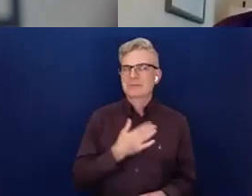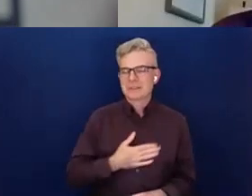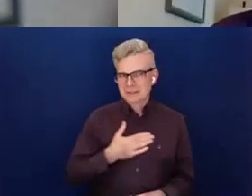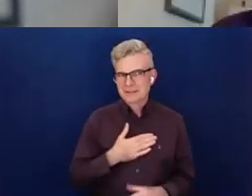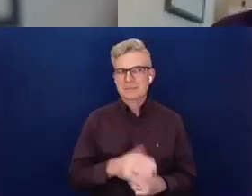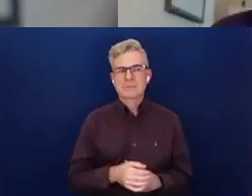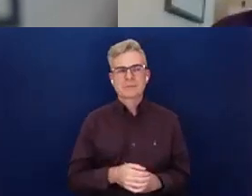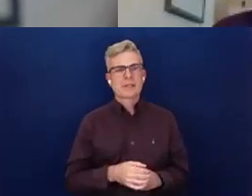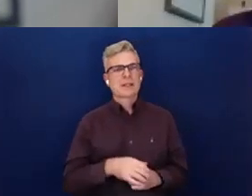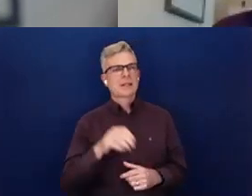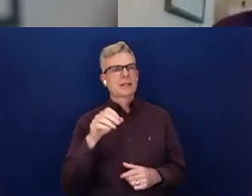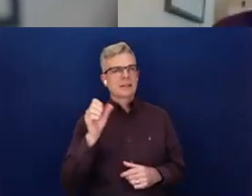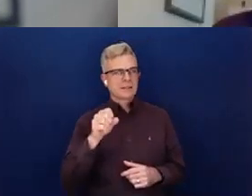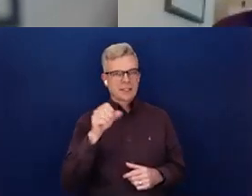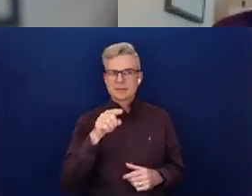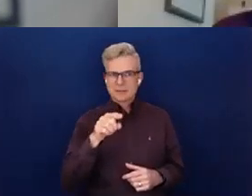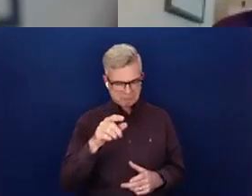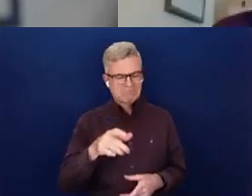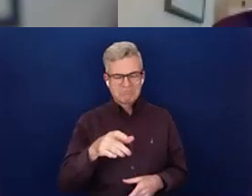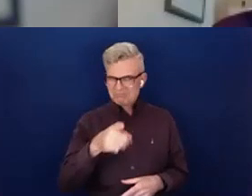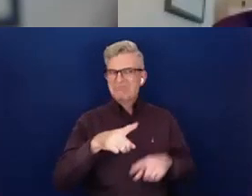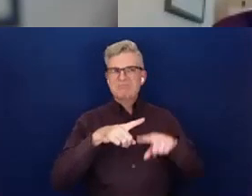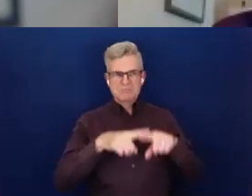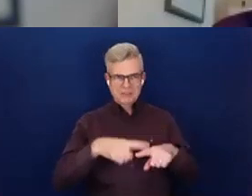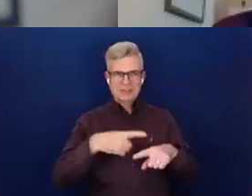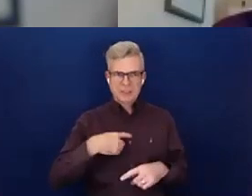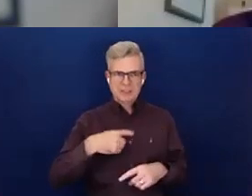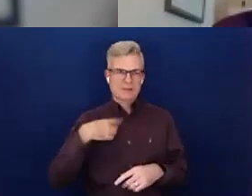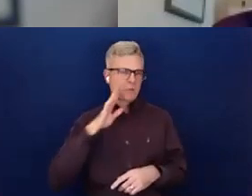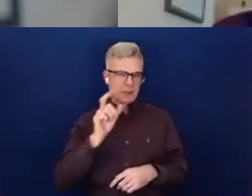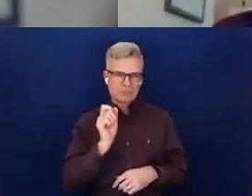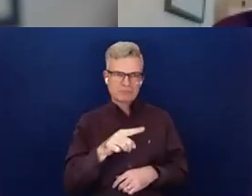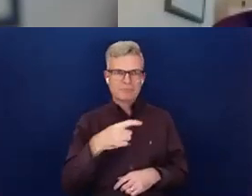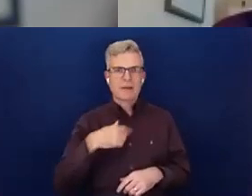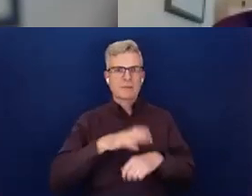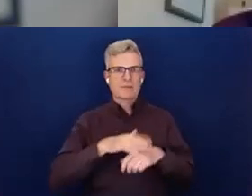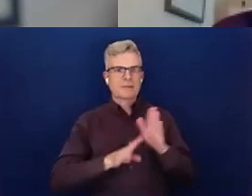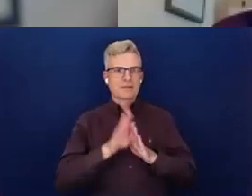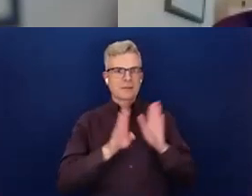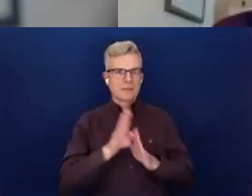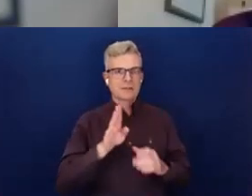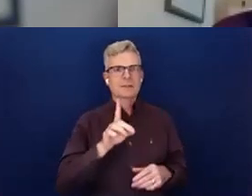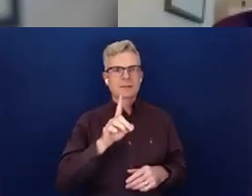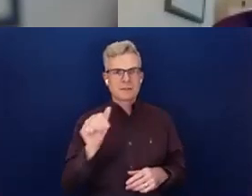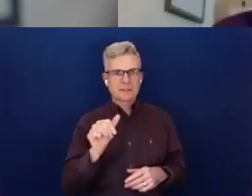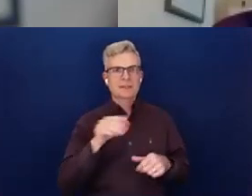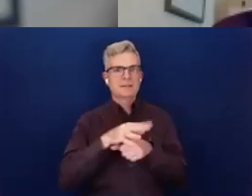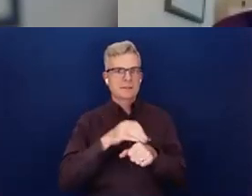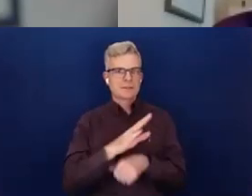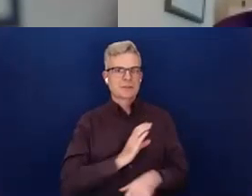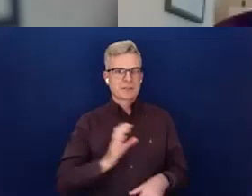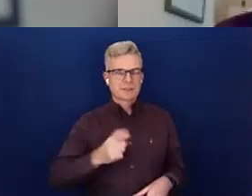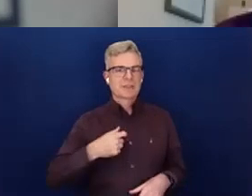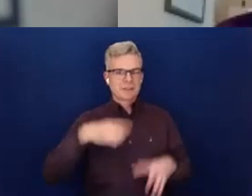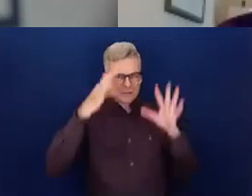you can definitely count on that. I am on the Developmental Disability Advisory Council, and I will certainly follow up with you on that because. And